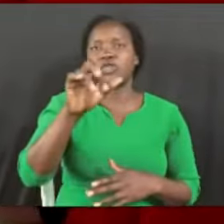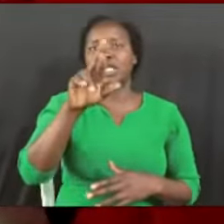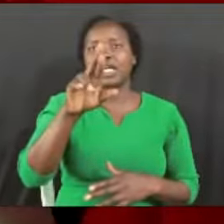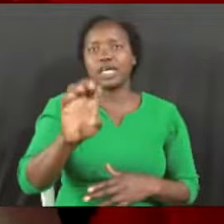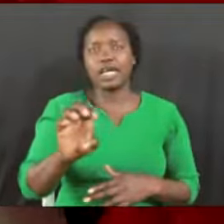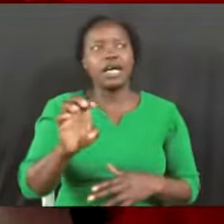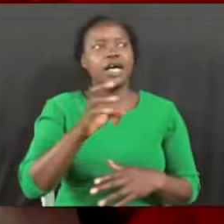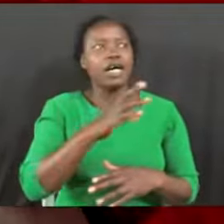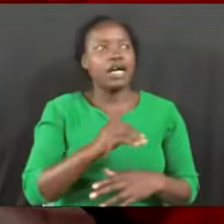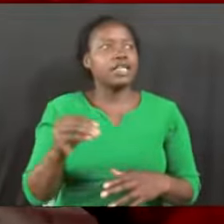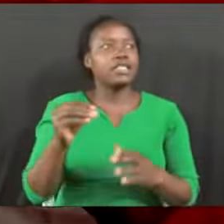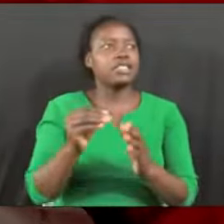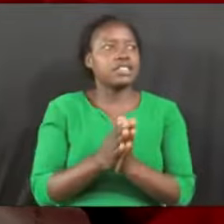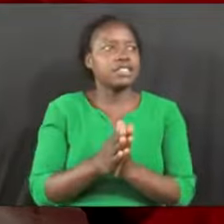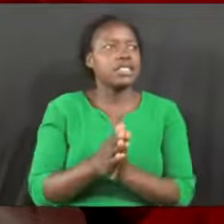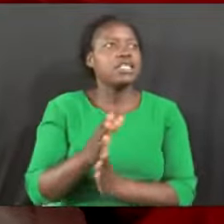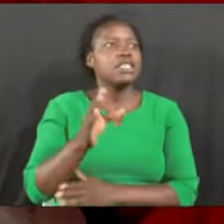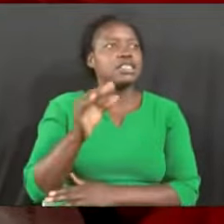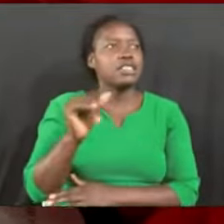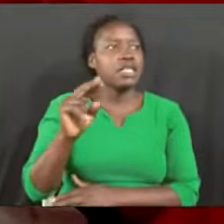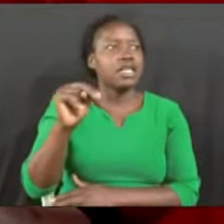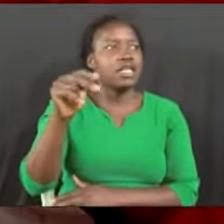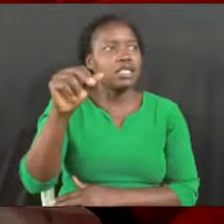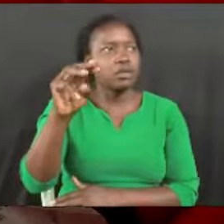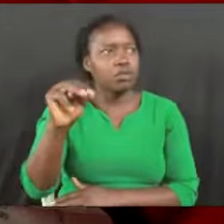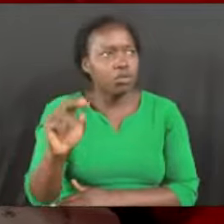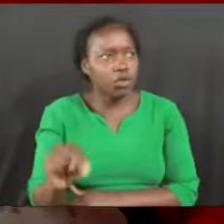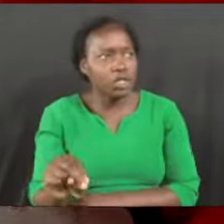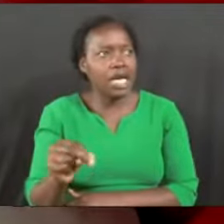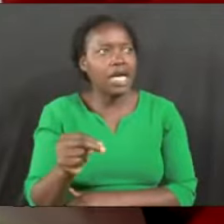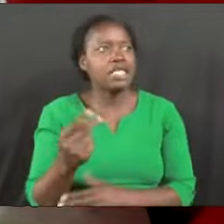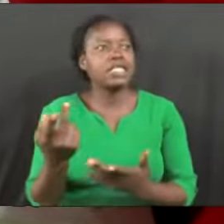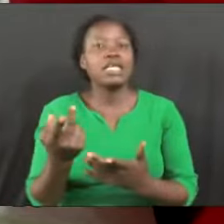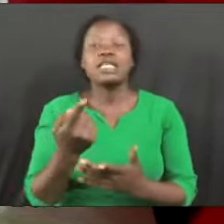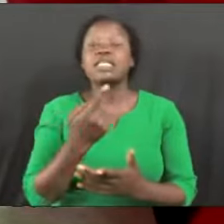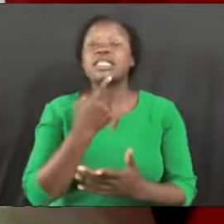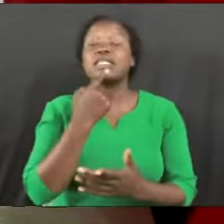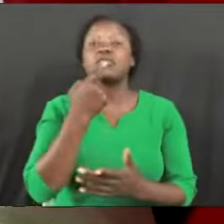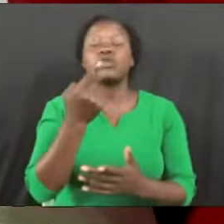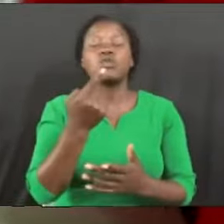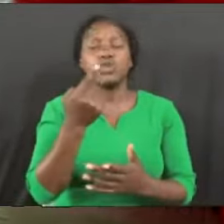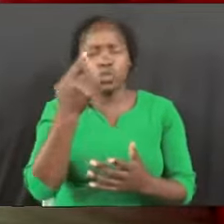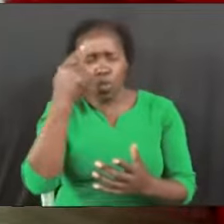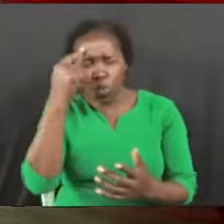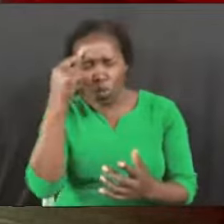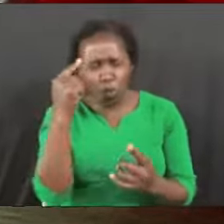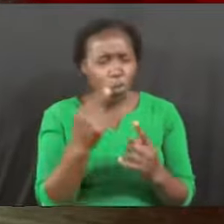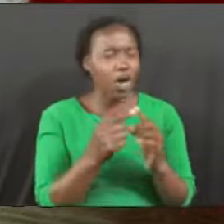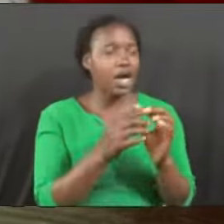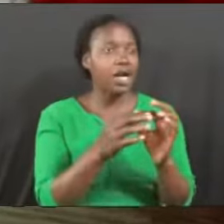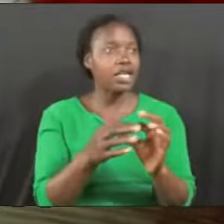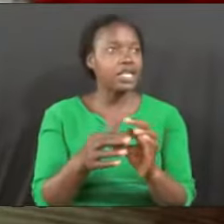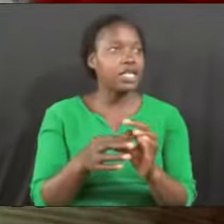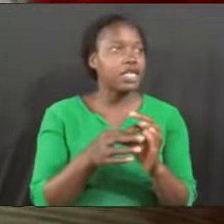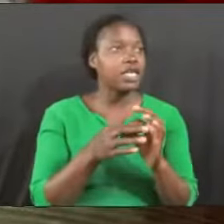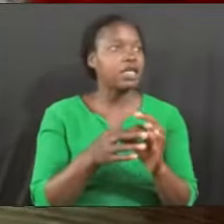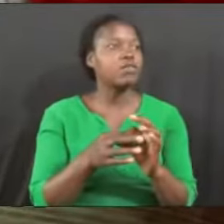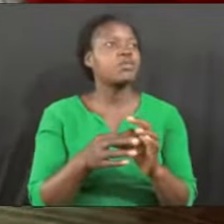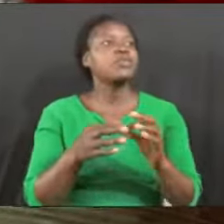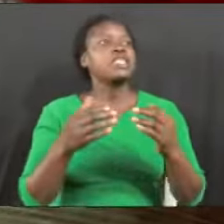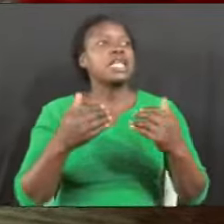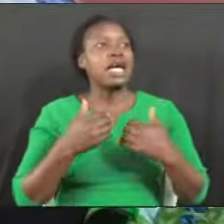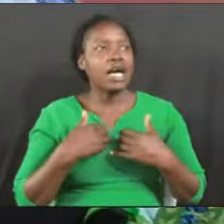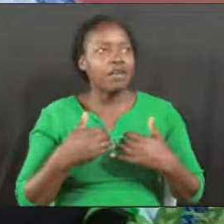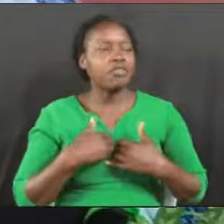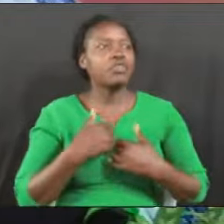Sidon. But they came to him with one accord, and having made Blastus, the king's